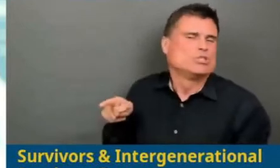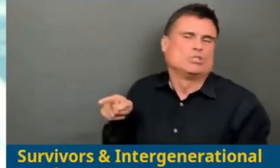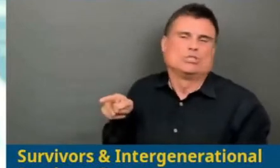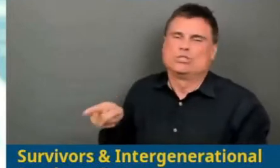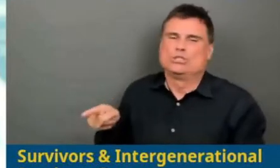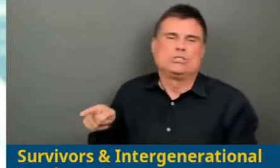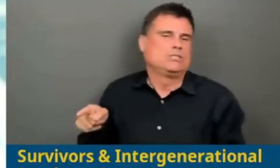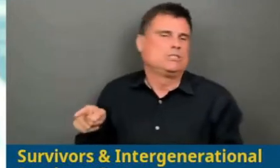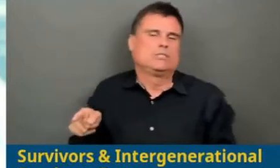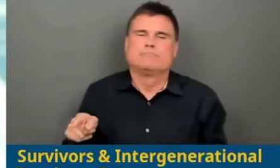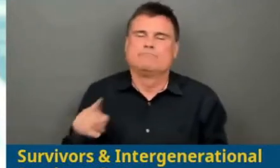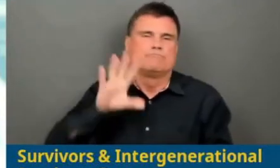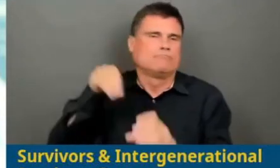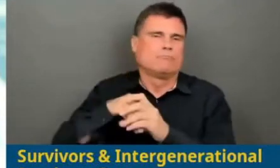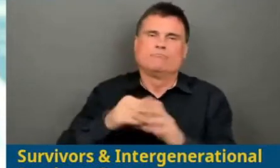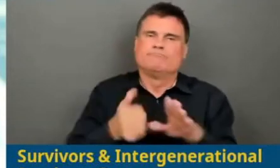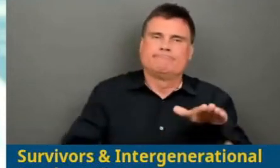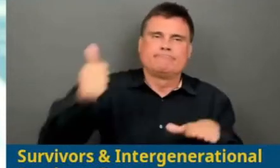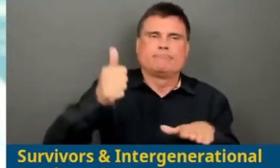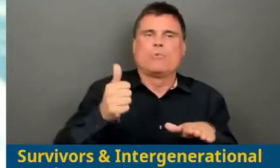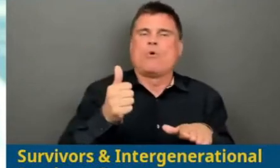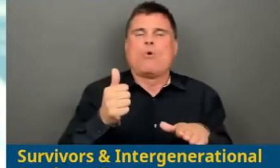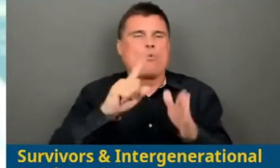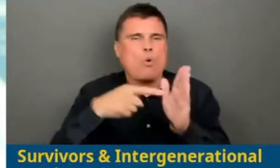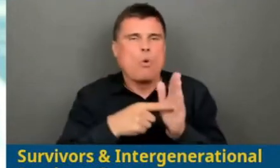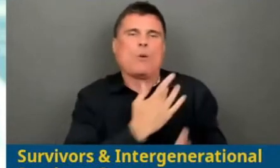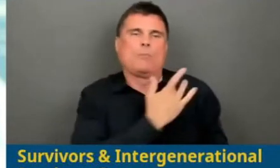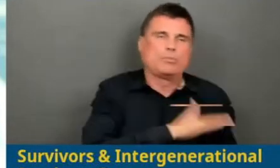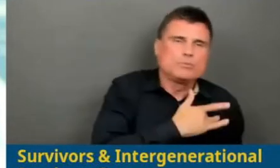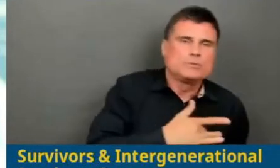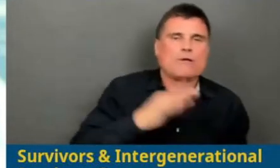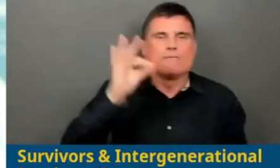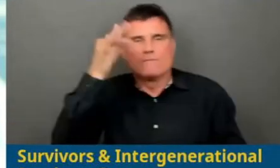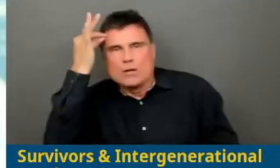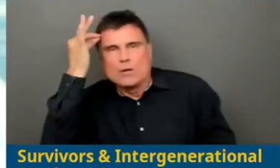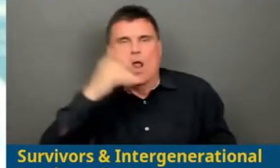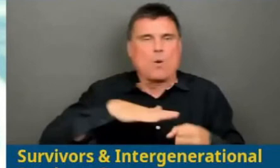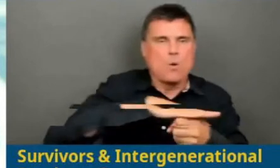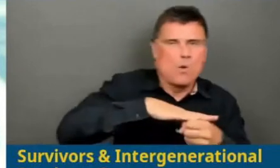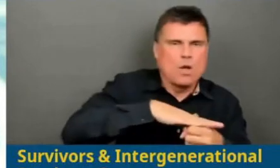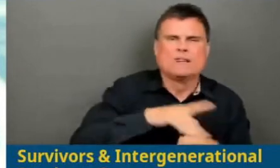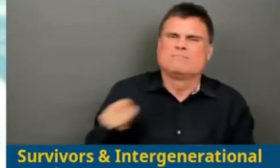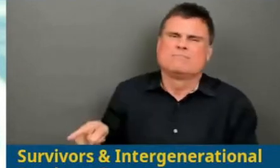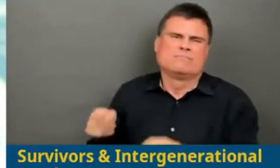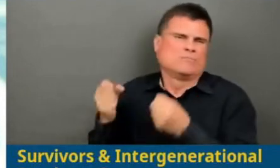national levels. She is a strong advocate for the health and well-being of Indigenous children as the